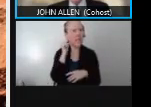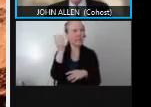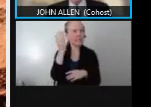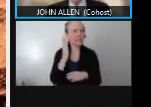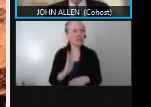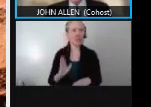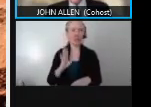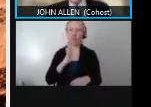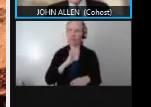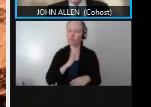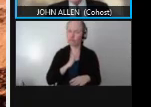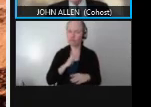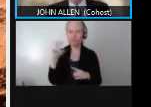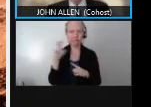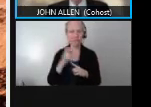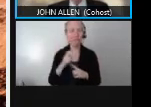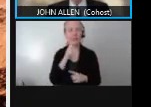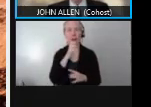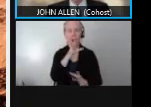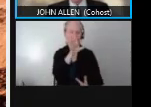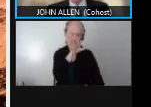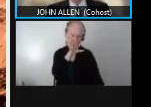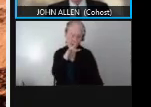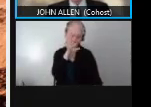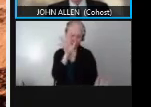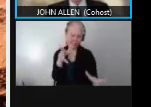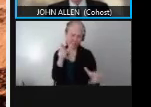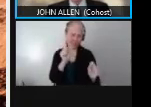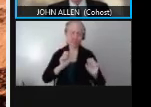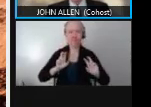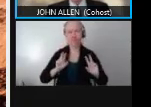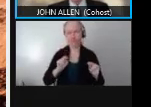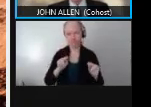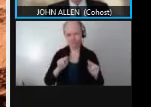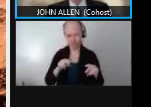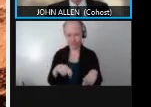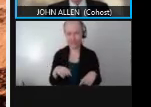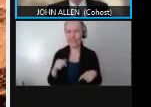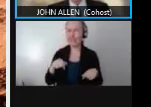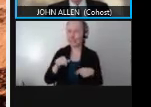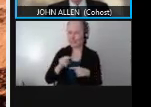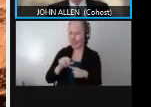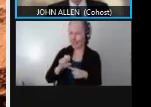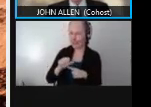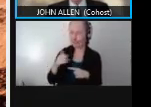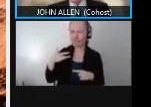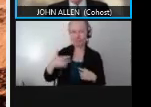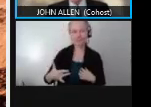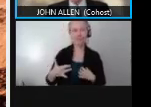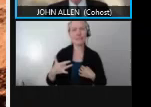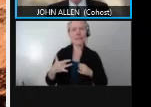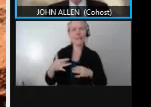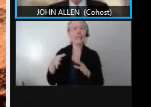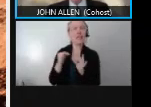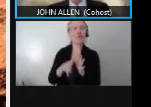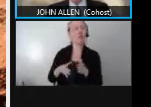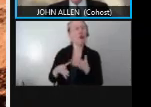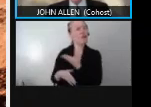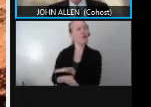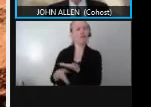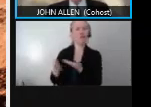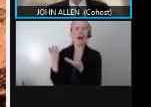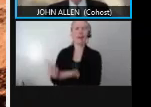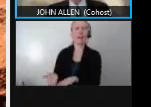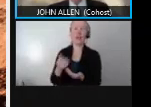not speaking too fast. We from NASA are used to having interpretation, not necessarily